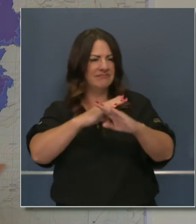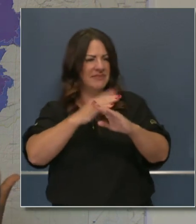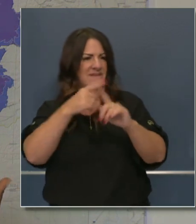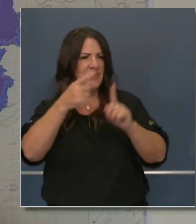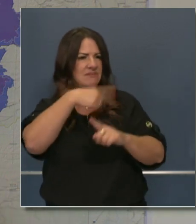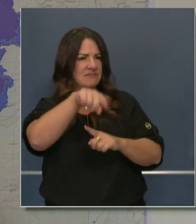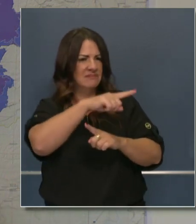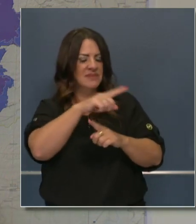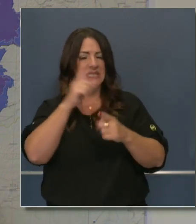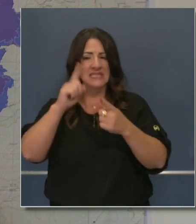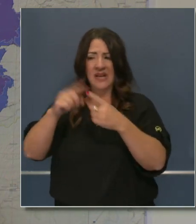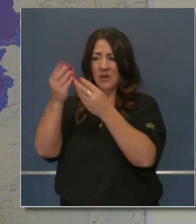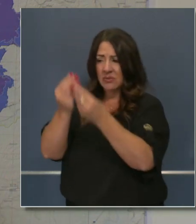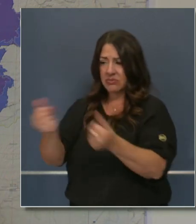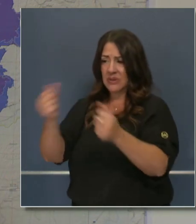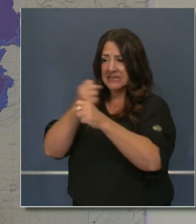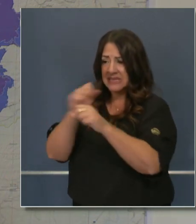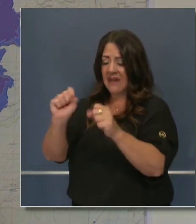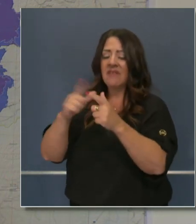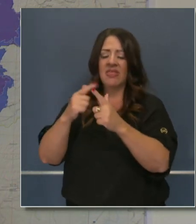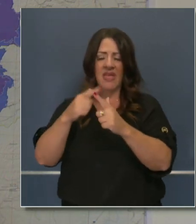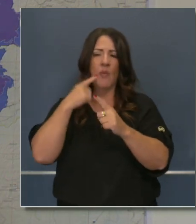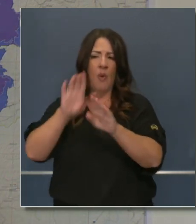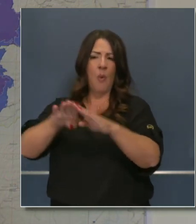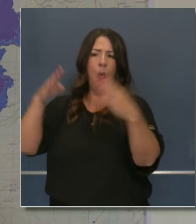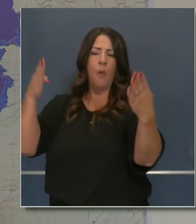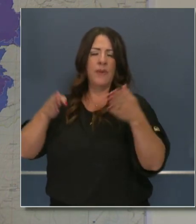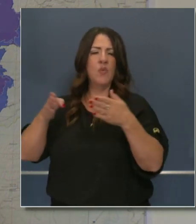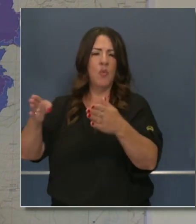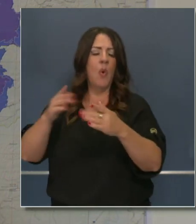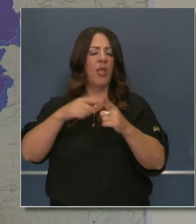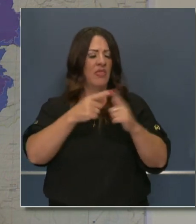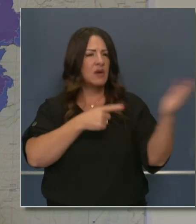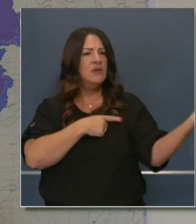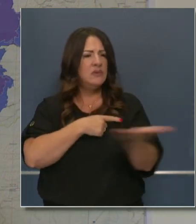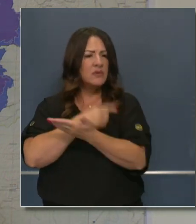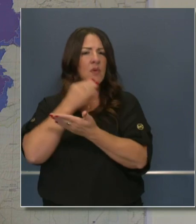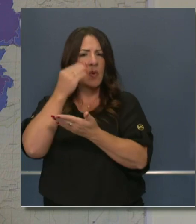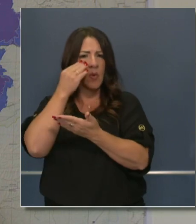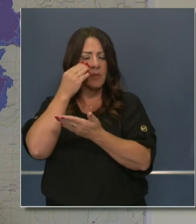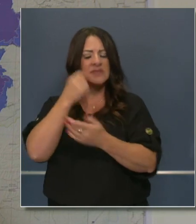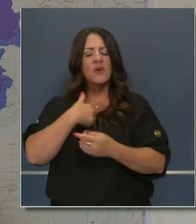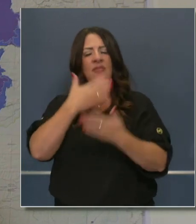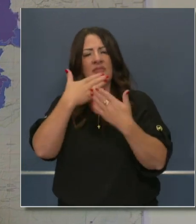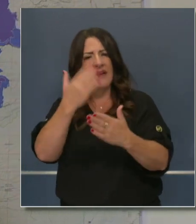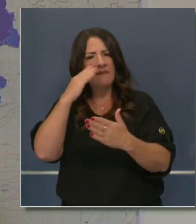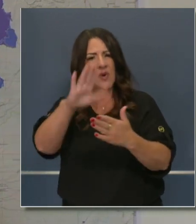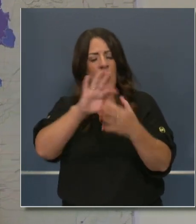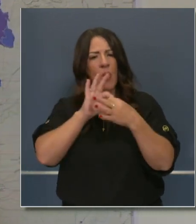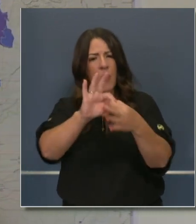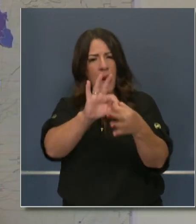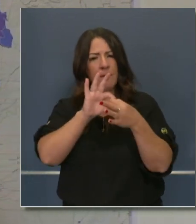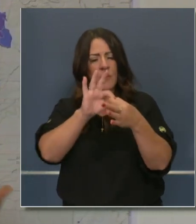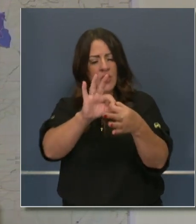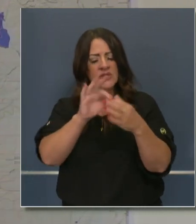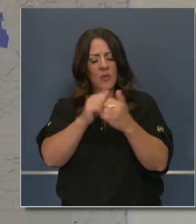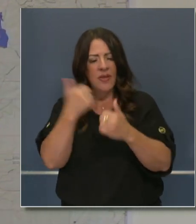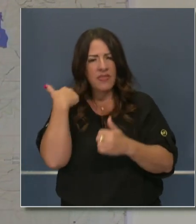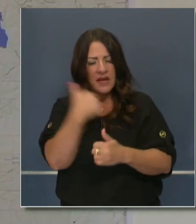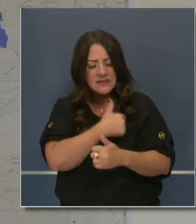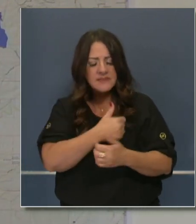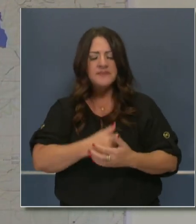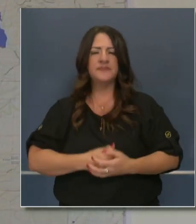as soon as possible. So I want to thank the community with their support for that, because that is so important. One of the other